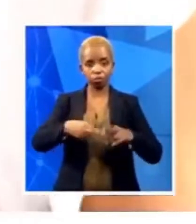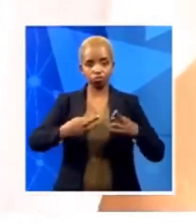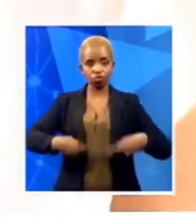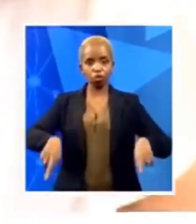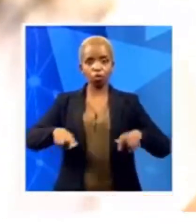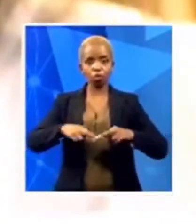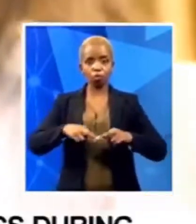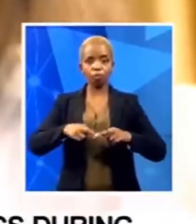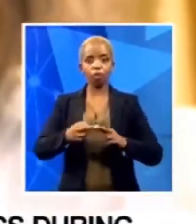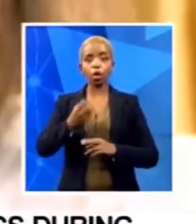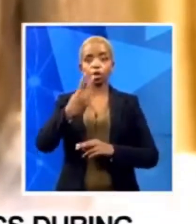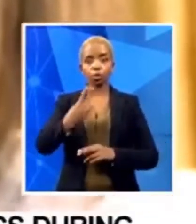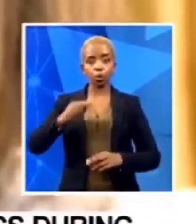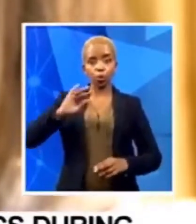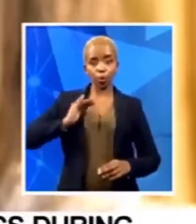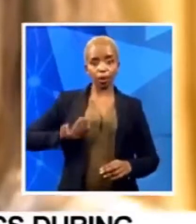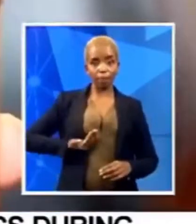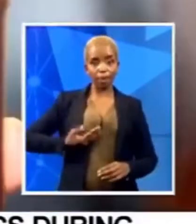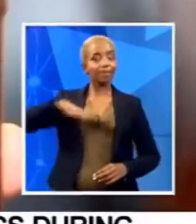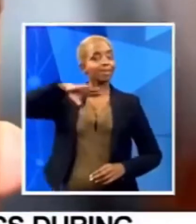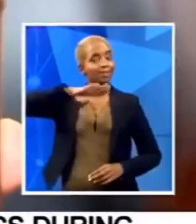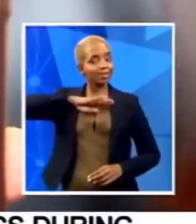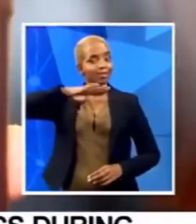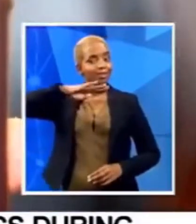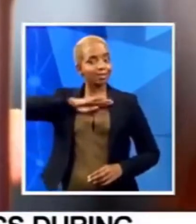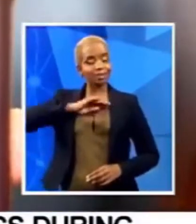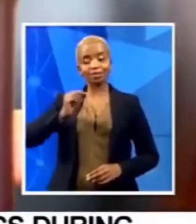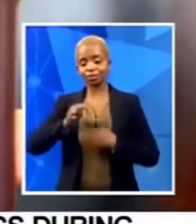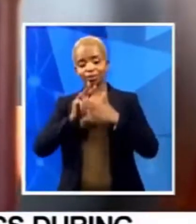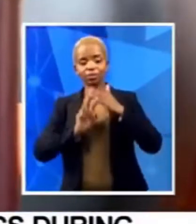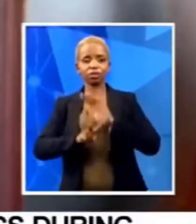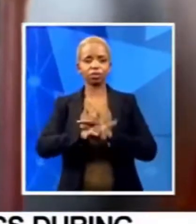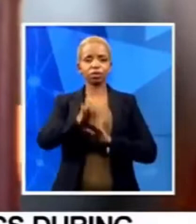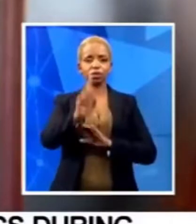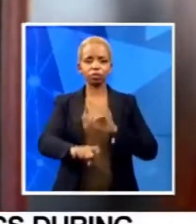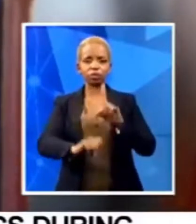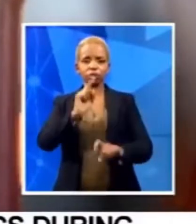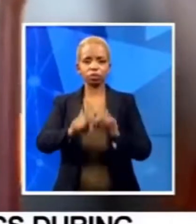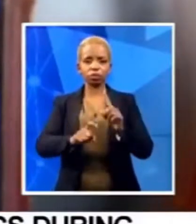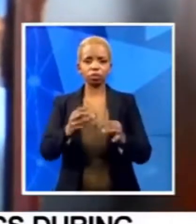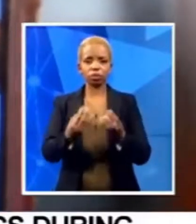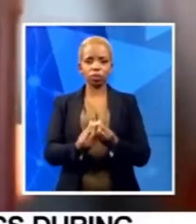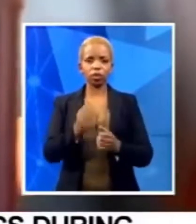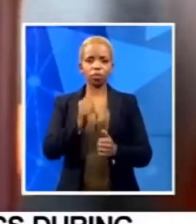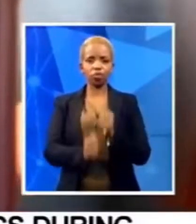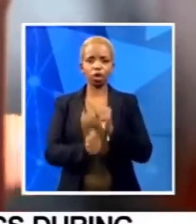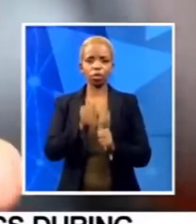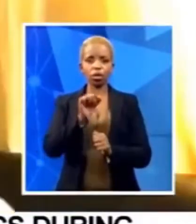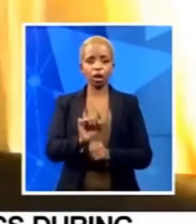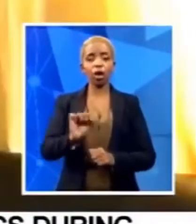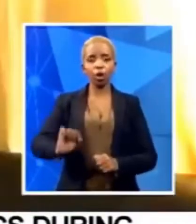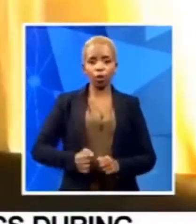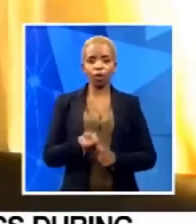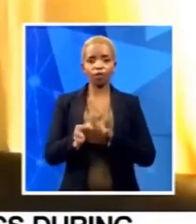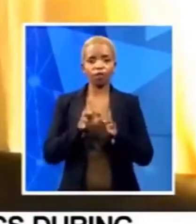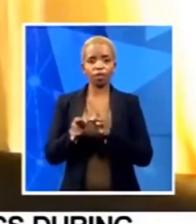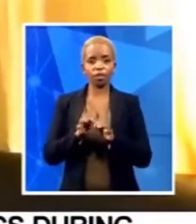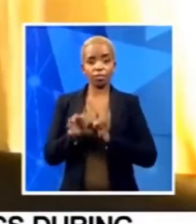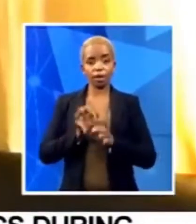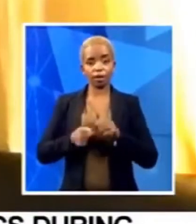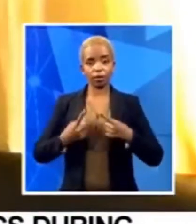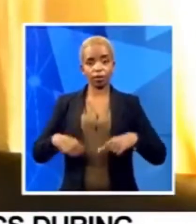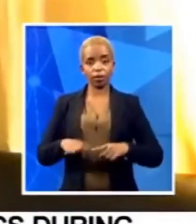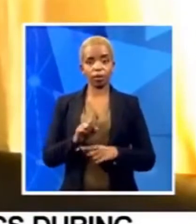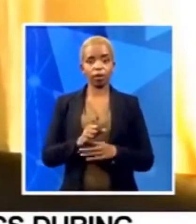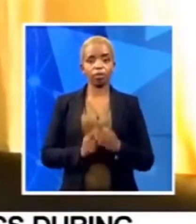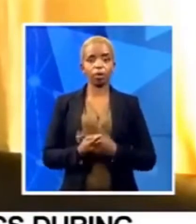premises, questioning him and his brother. His wife details the incident. They went inside and then they